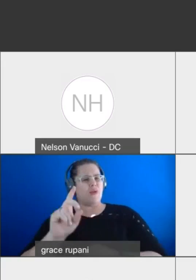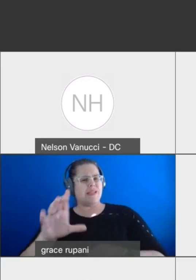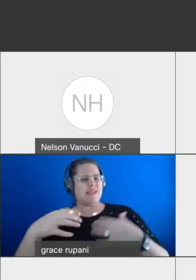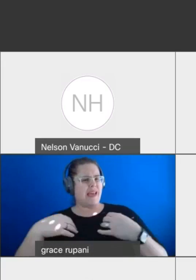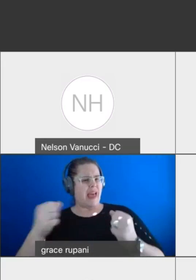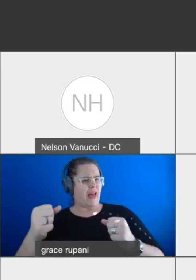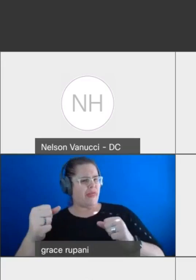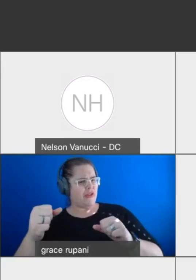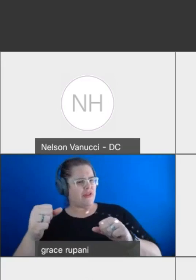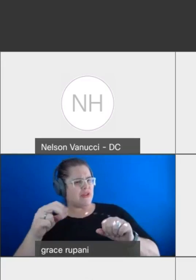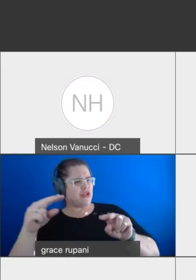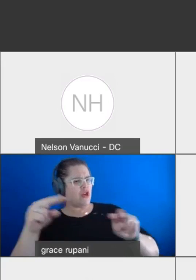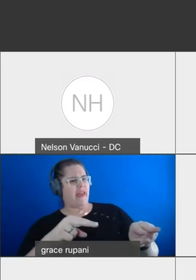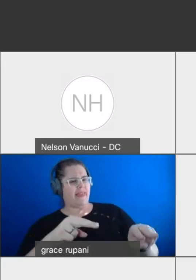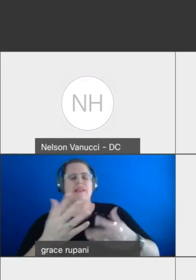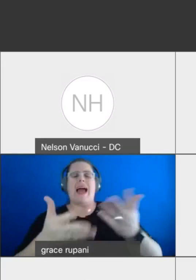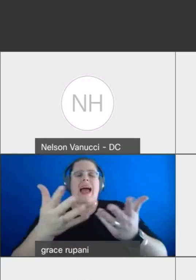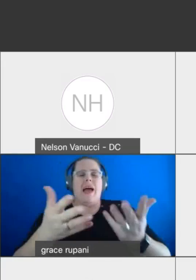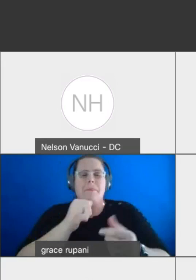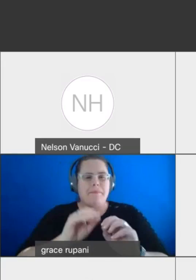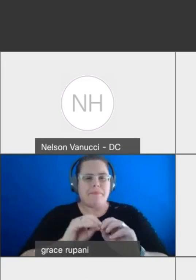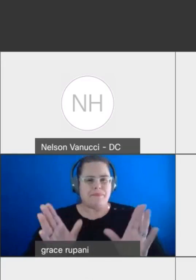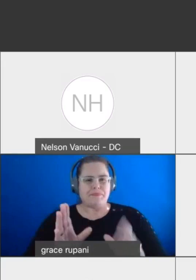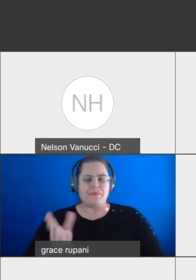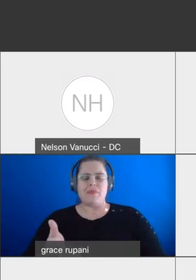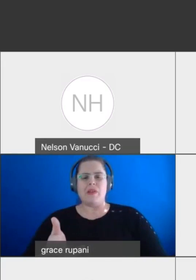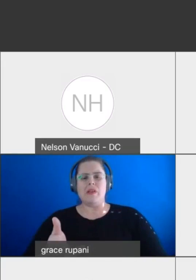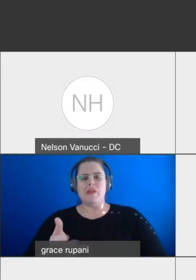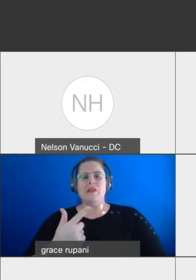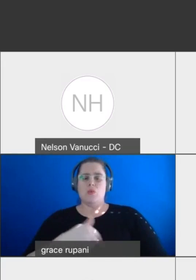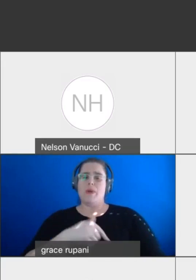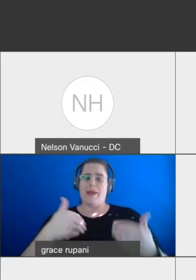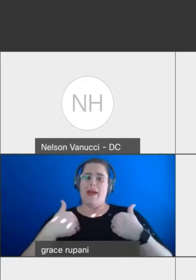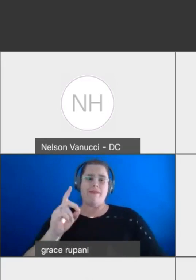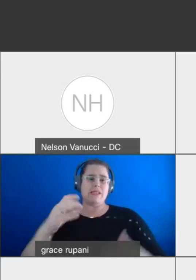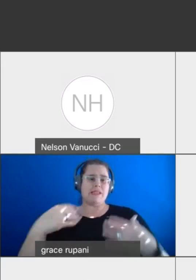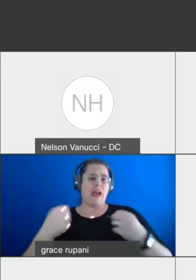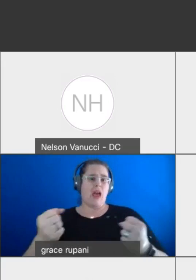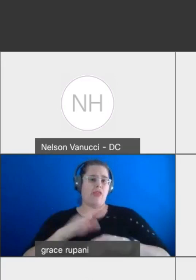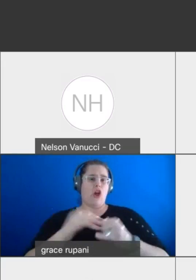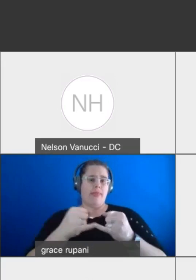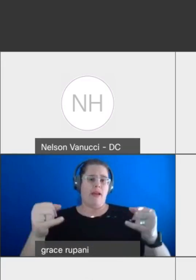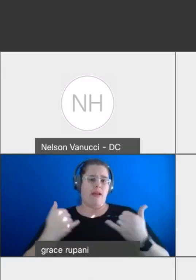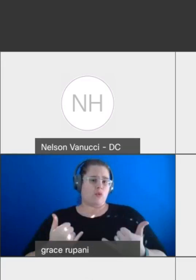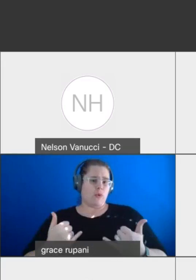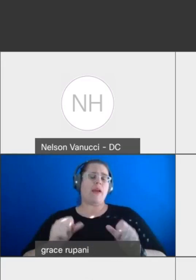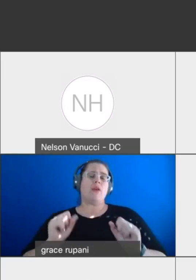more detail could be provided, we have DC Health staff with us. We could respond to that.